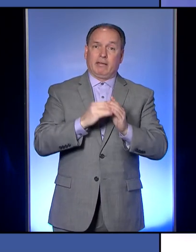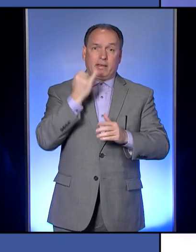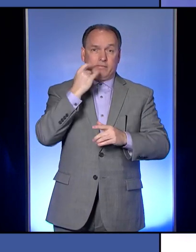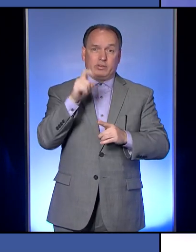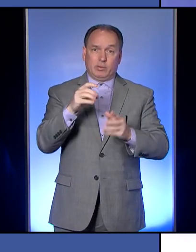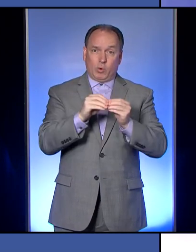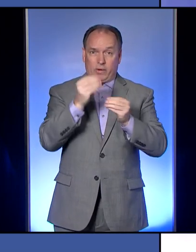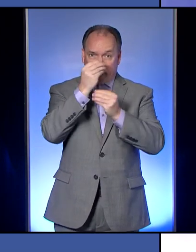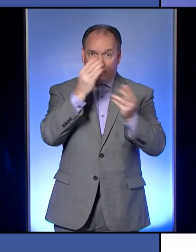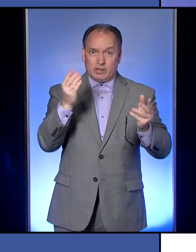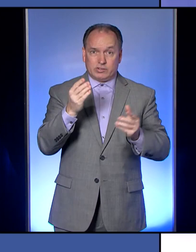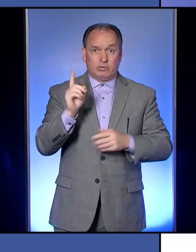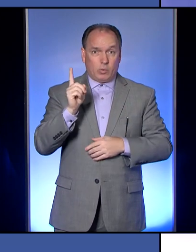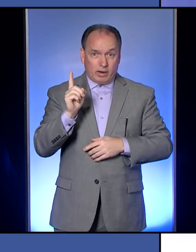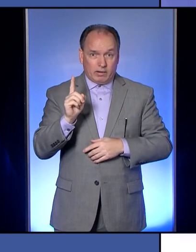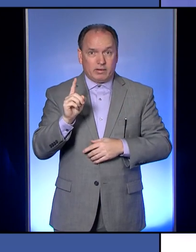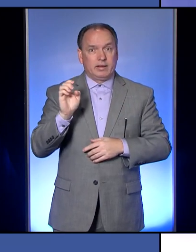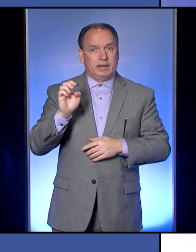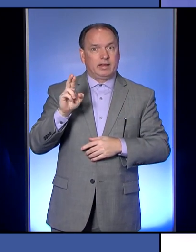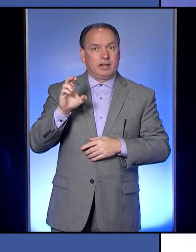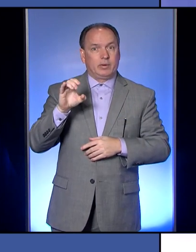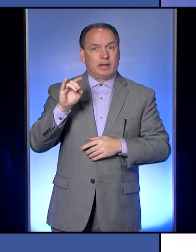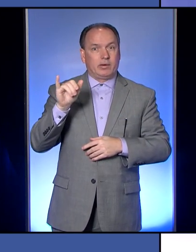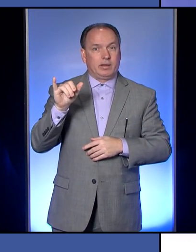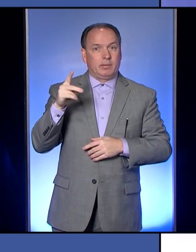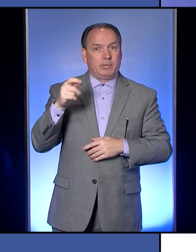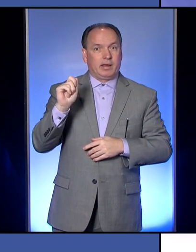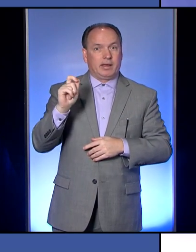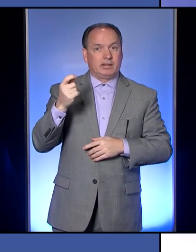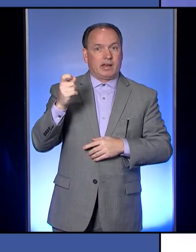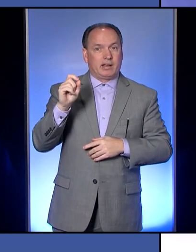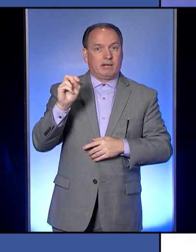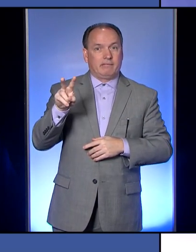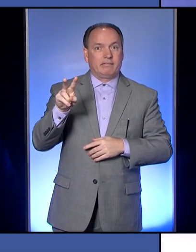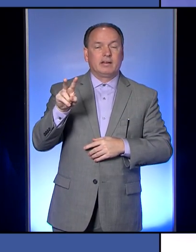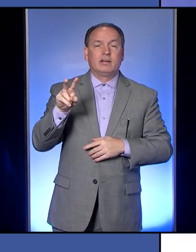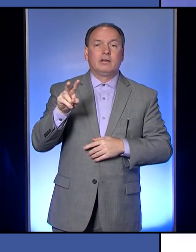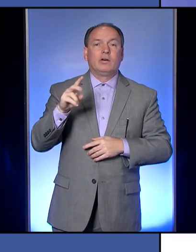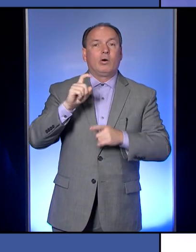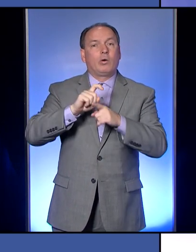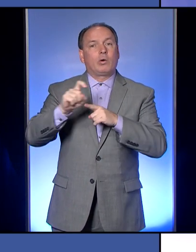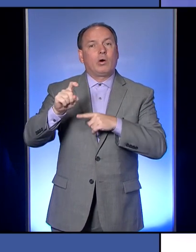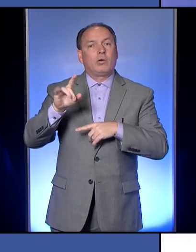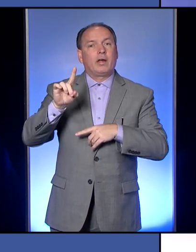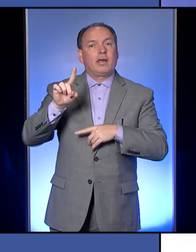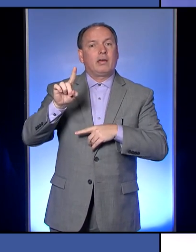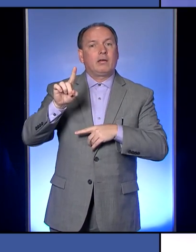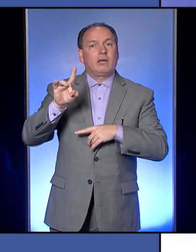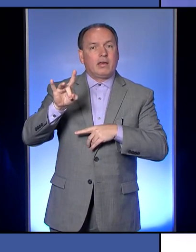or guidance, go to eriecountypa.gov or call